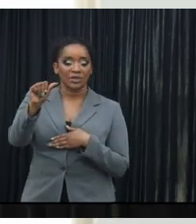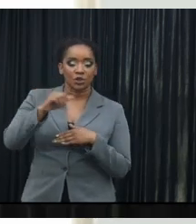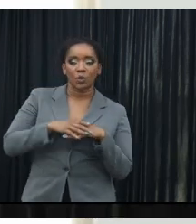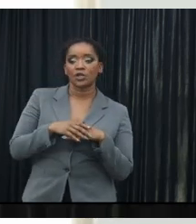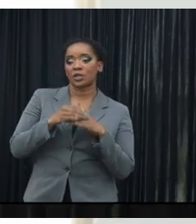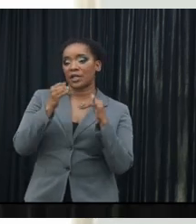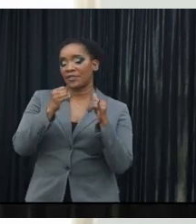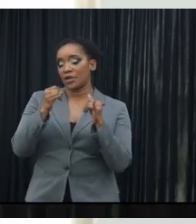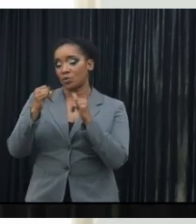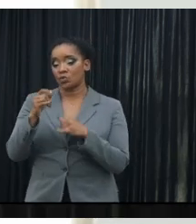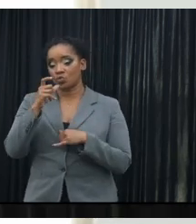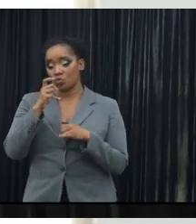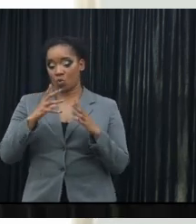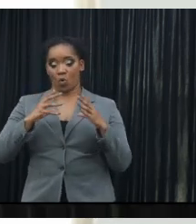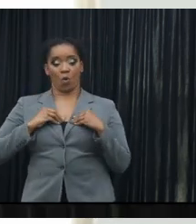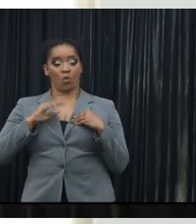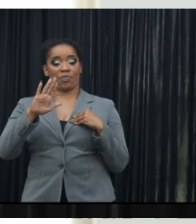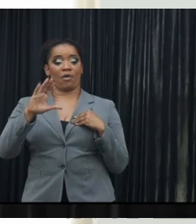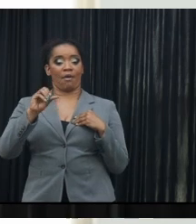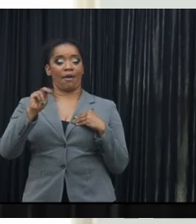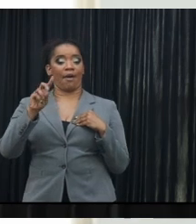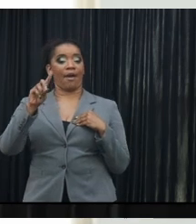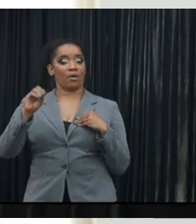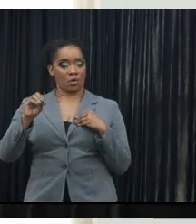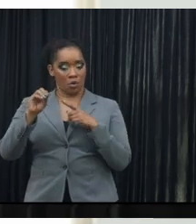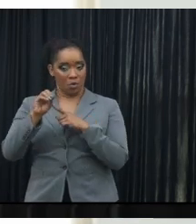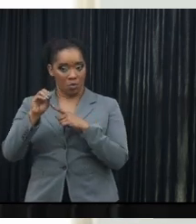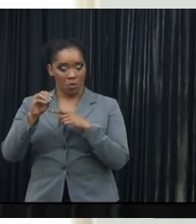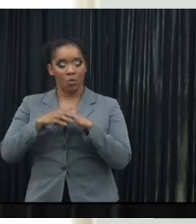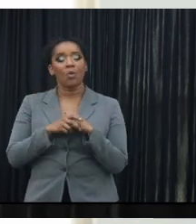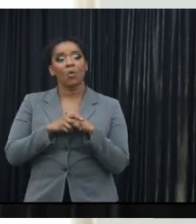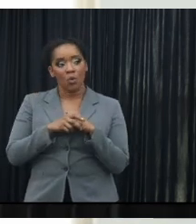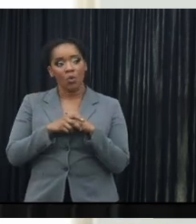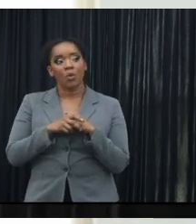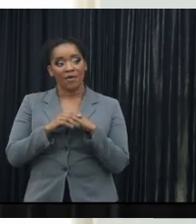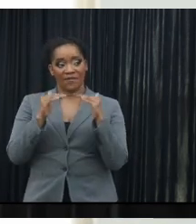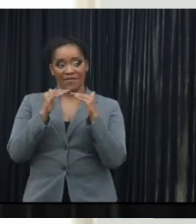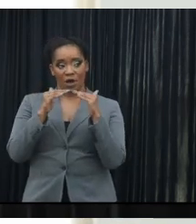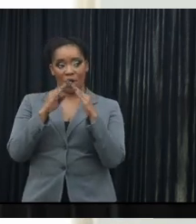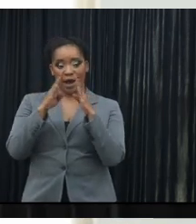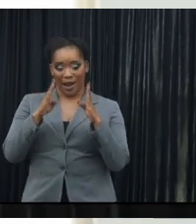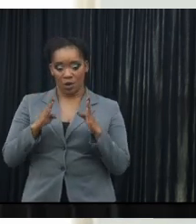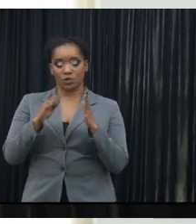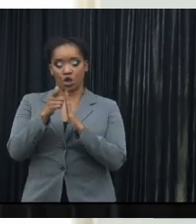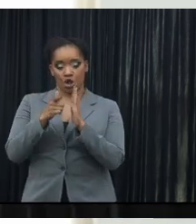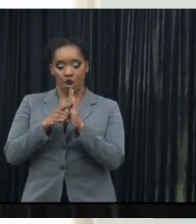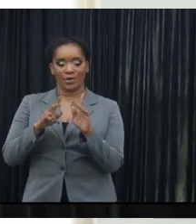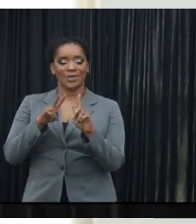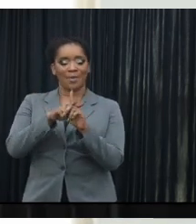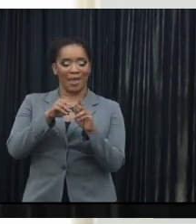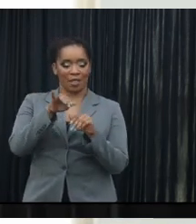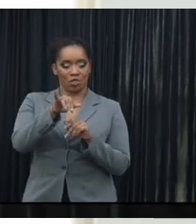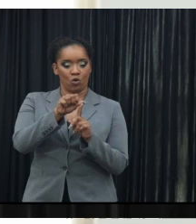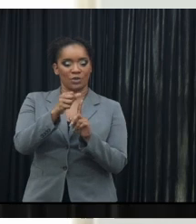individuals may own their condo and homeowners and home as well. Fair housing laws would apply in those situations in addition to